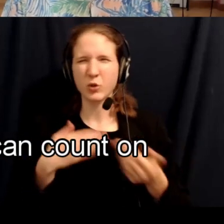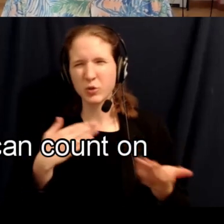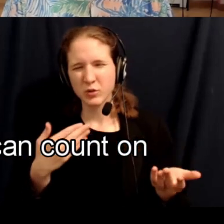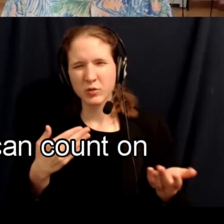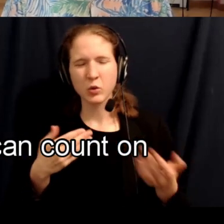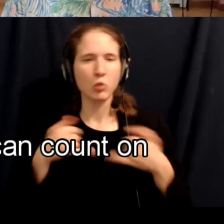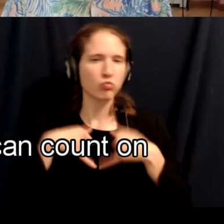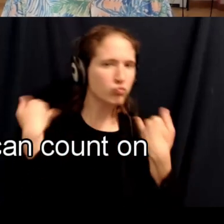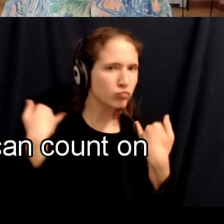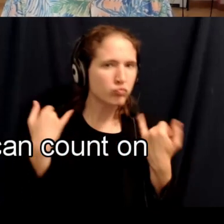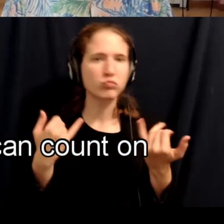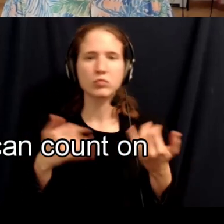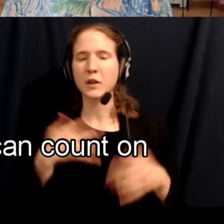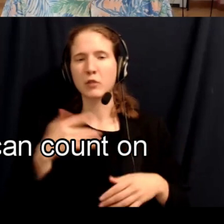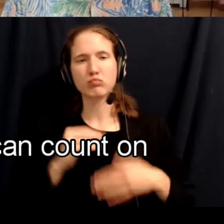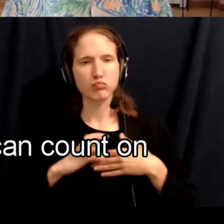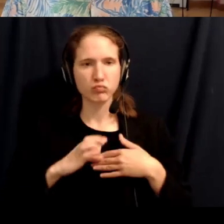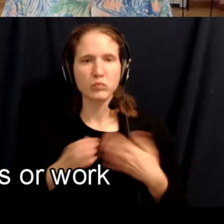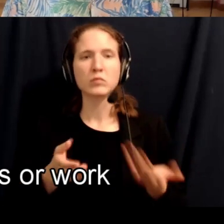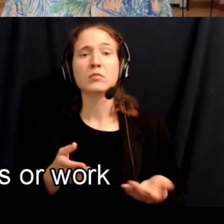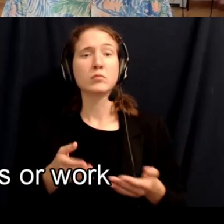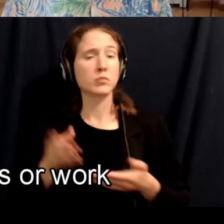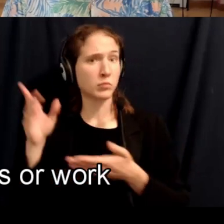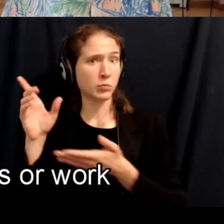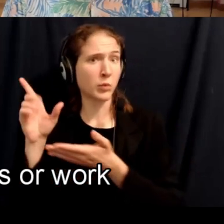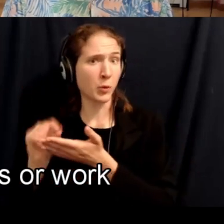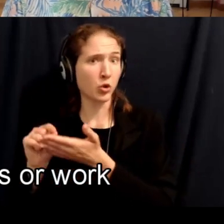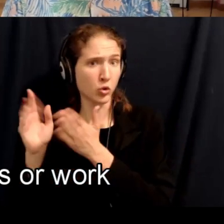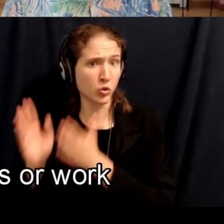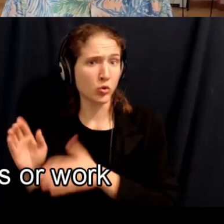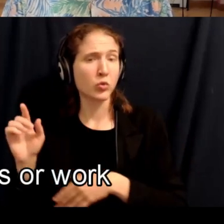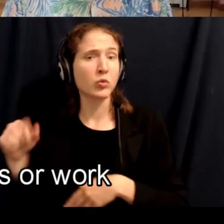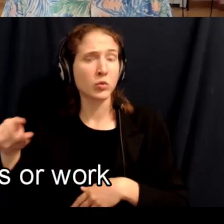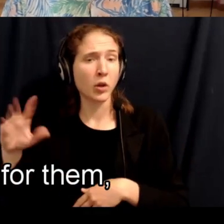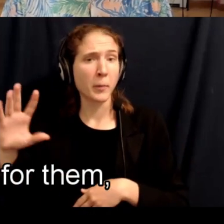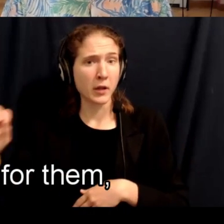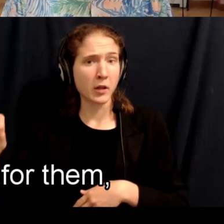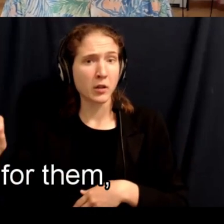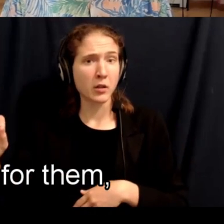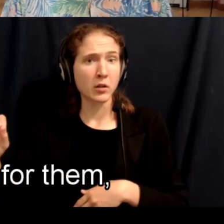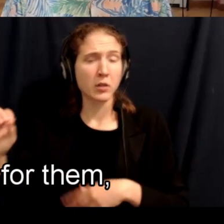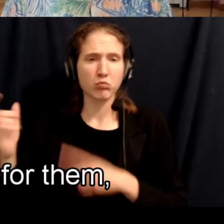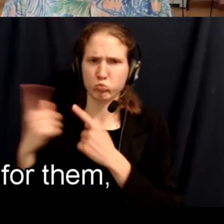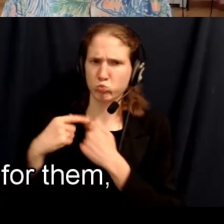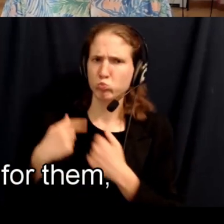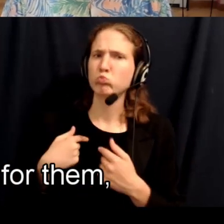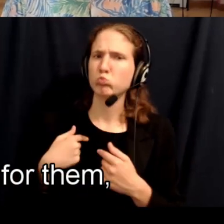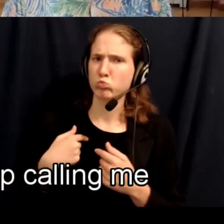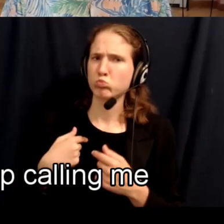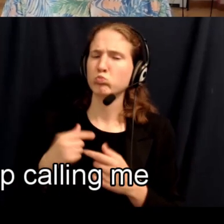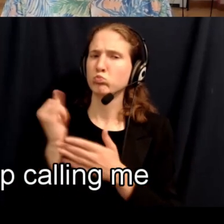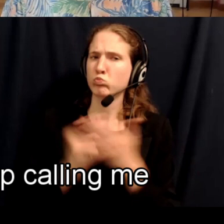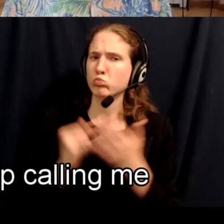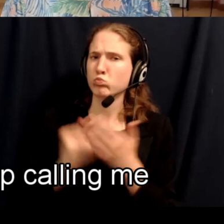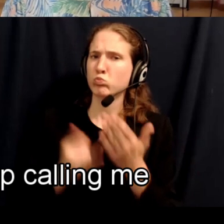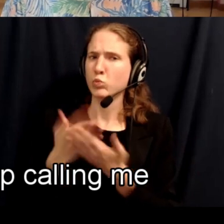publisher, they can call, they can count on me to give them illustrations or work that's going to be perfect for them,